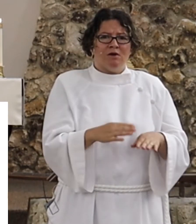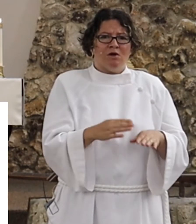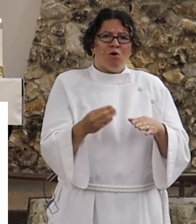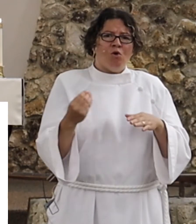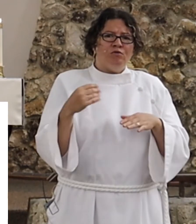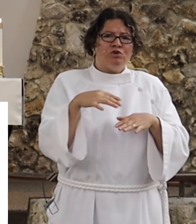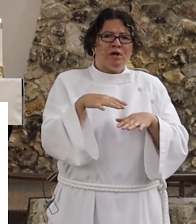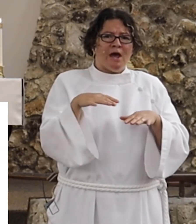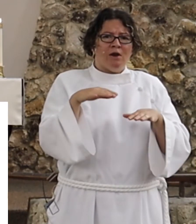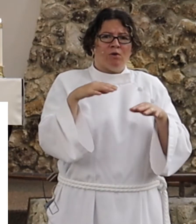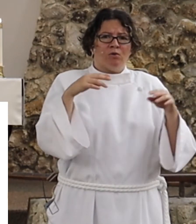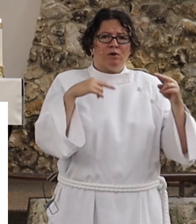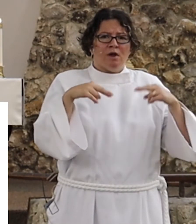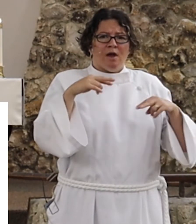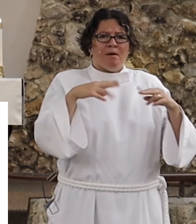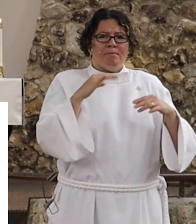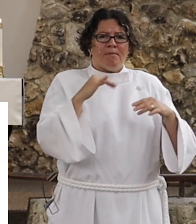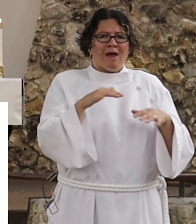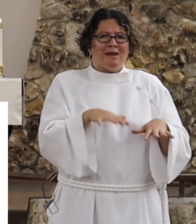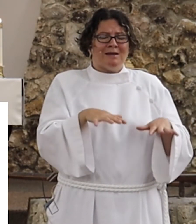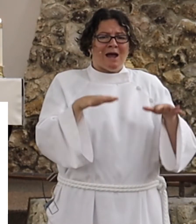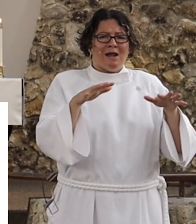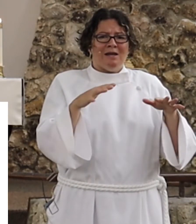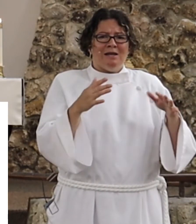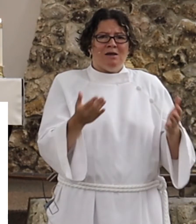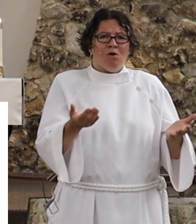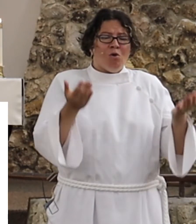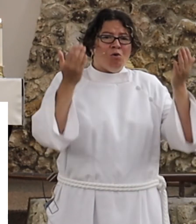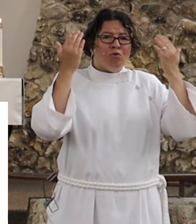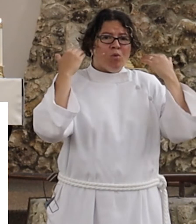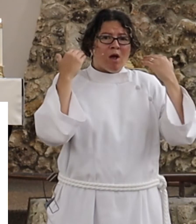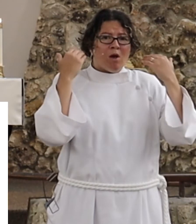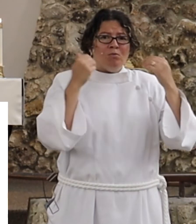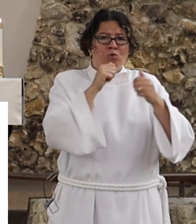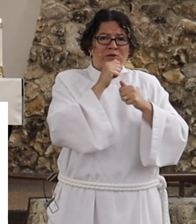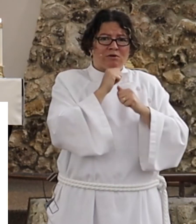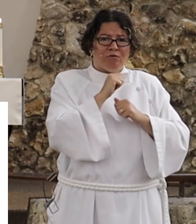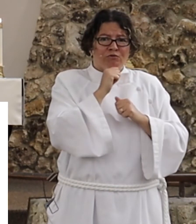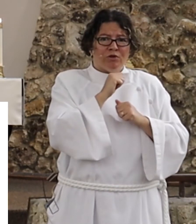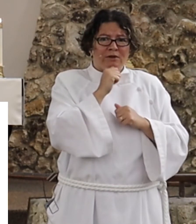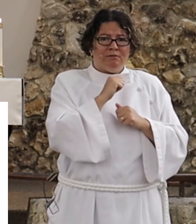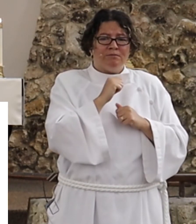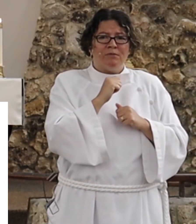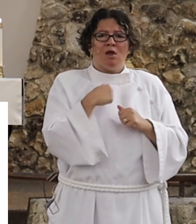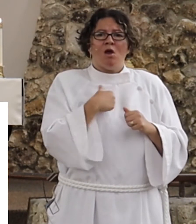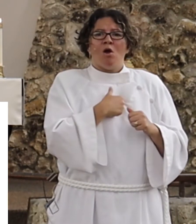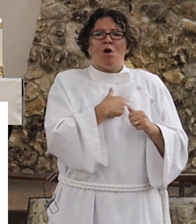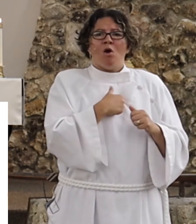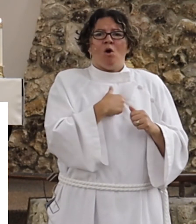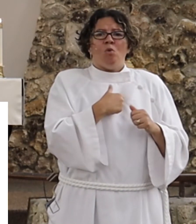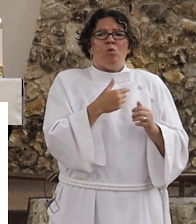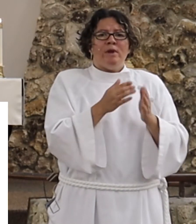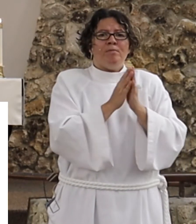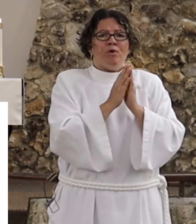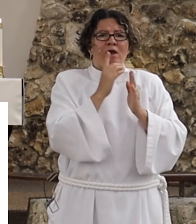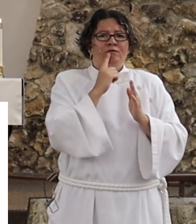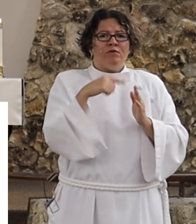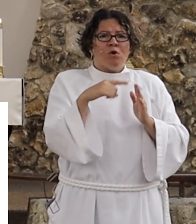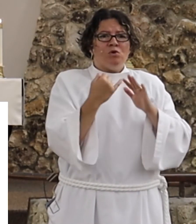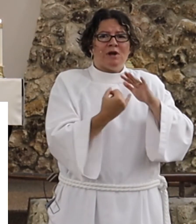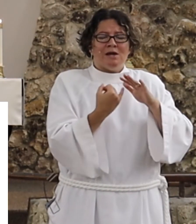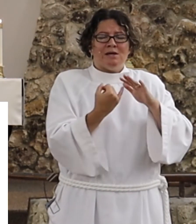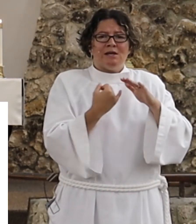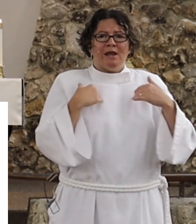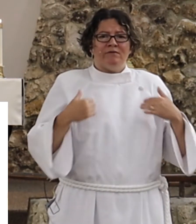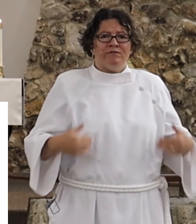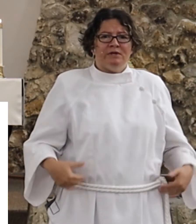valleys, overshadowed by anxiety, overwhelmed with suffering. We pray for